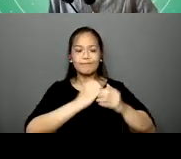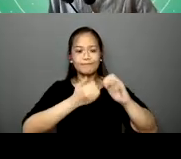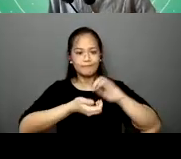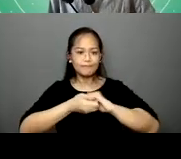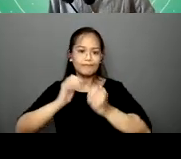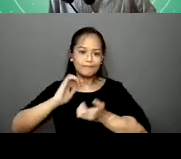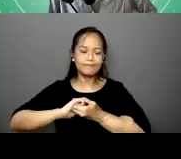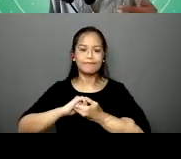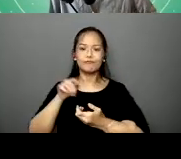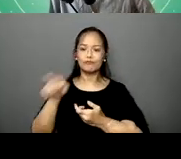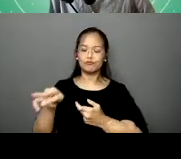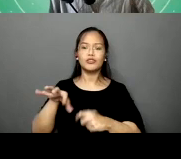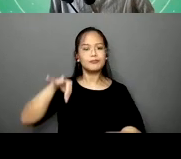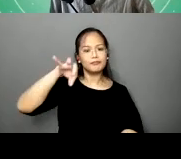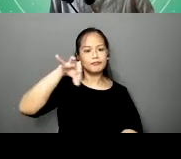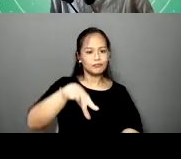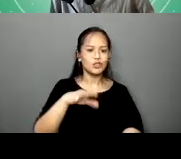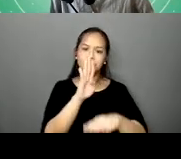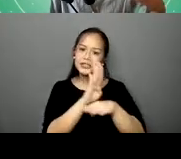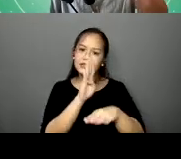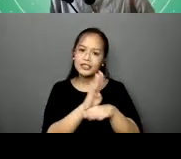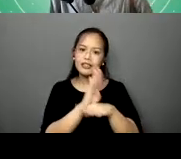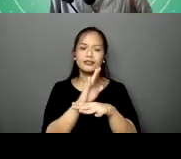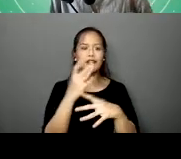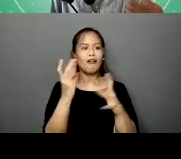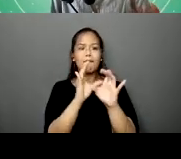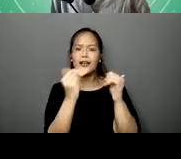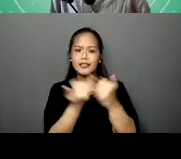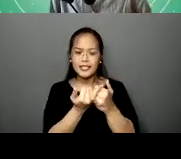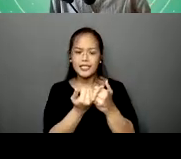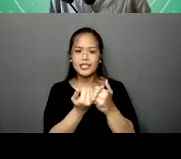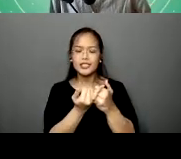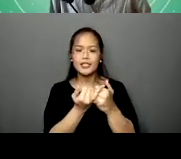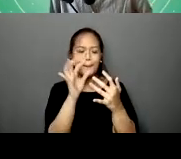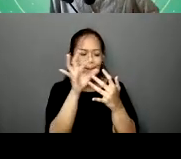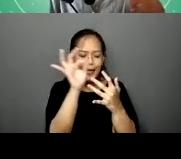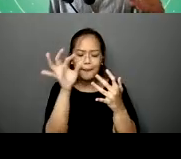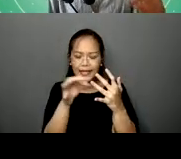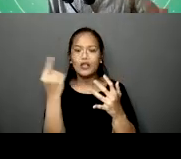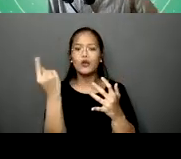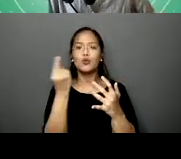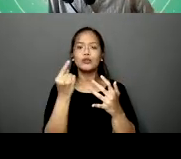into businesses, invest into practices and corporate strategies that promote sustainability.